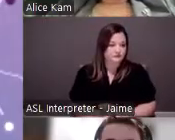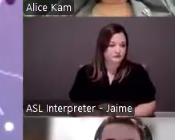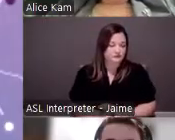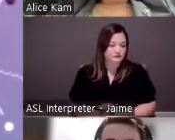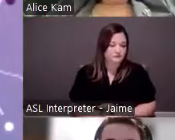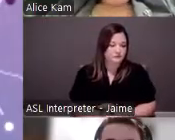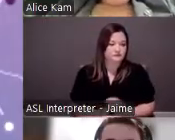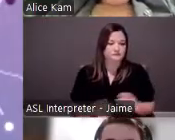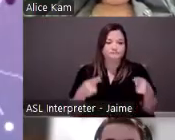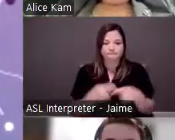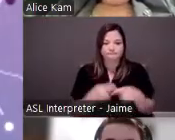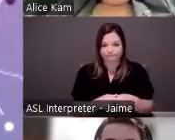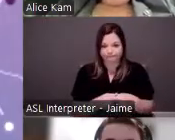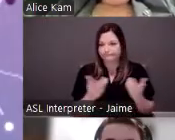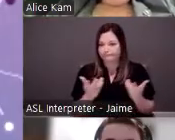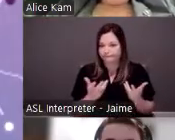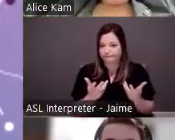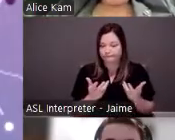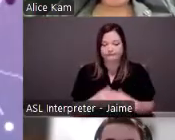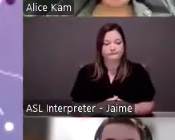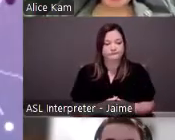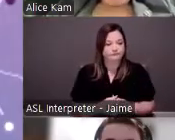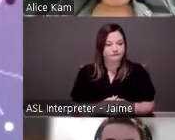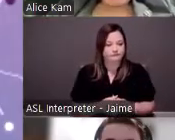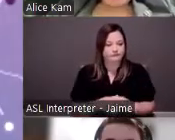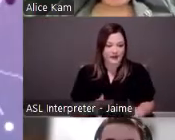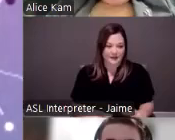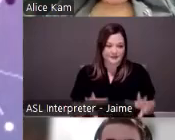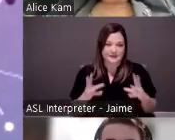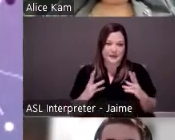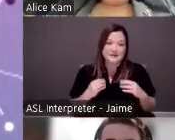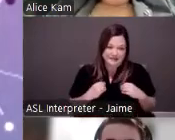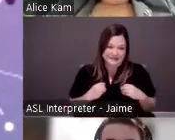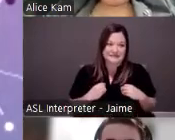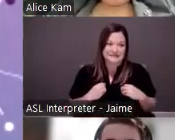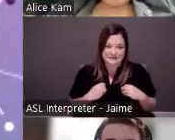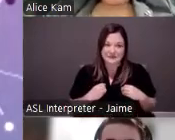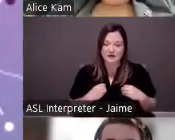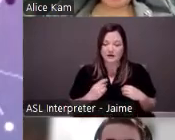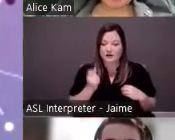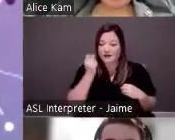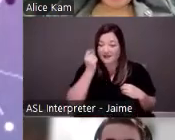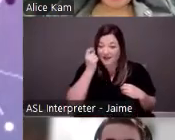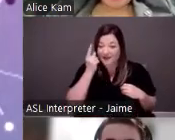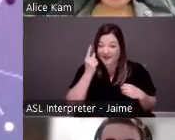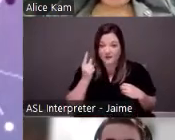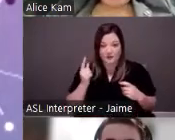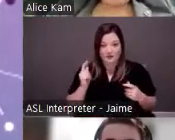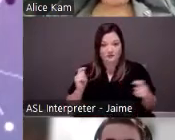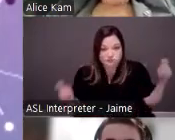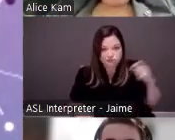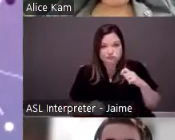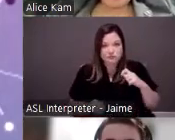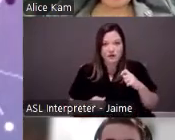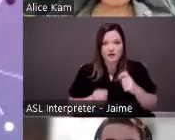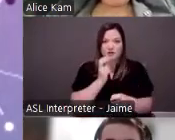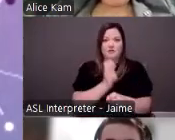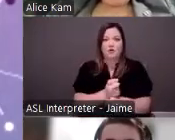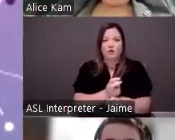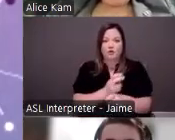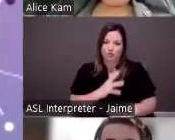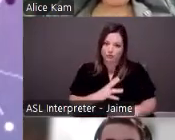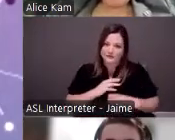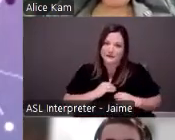And also another level of contradictions is acceptance. It's very hard to accept a new change, and we all need to